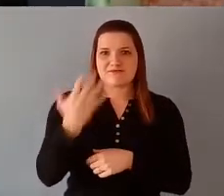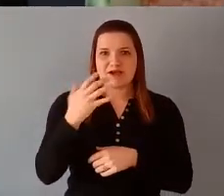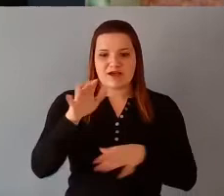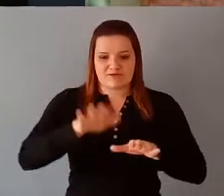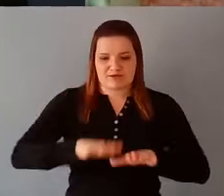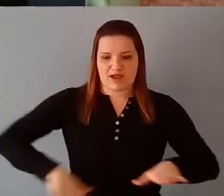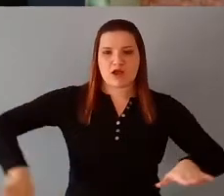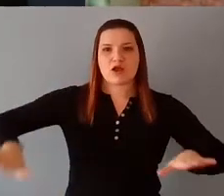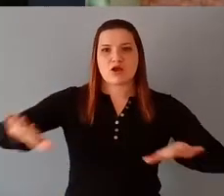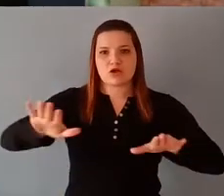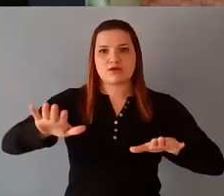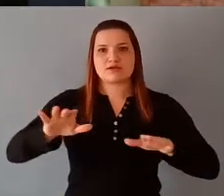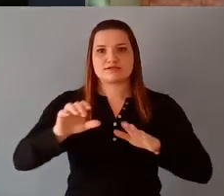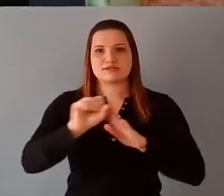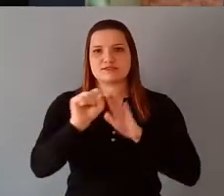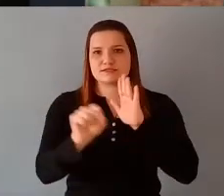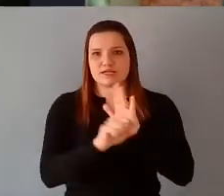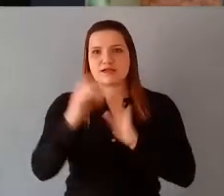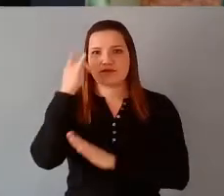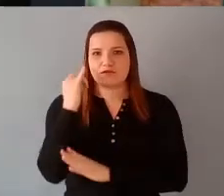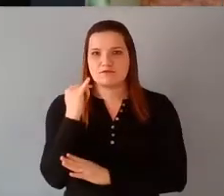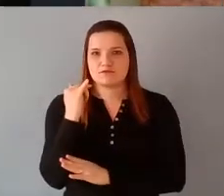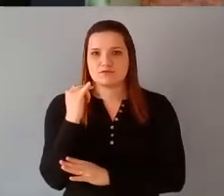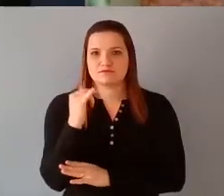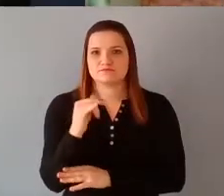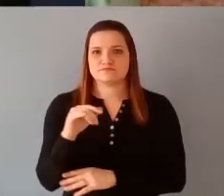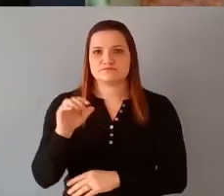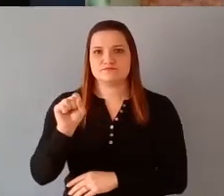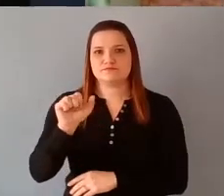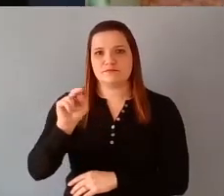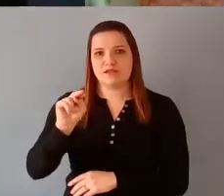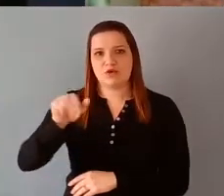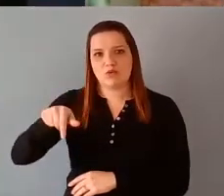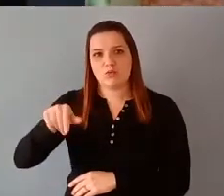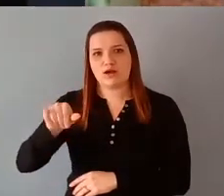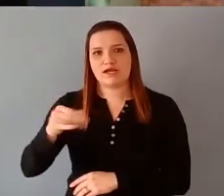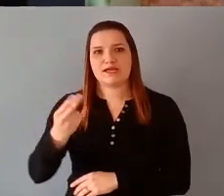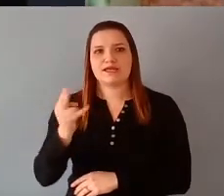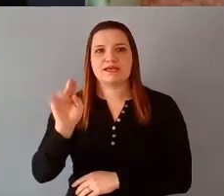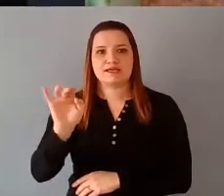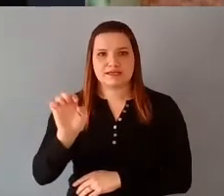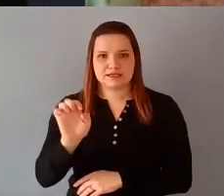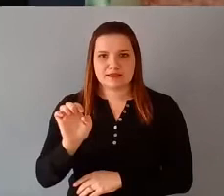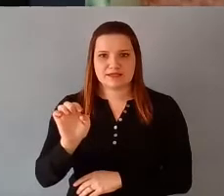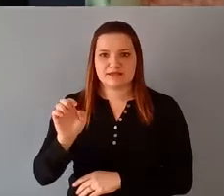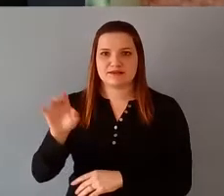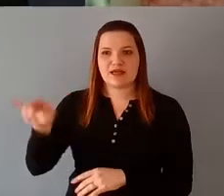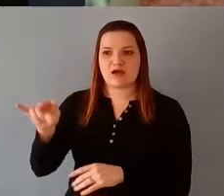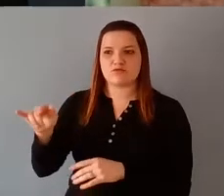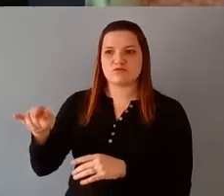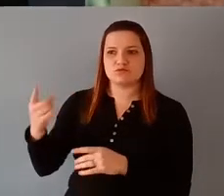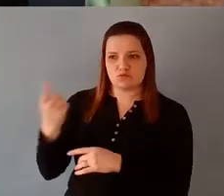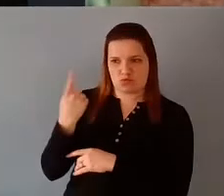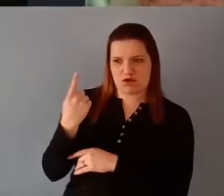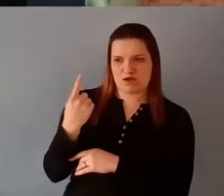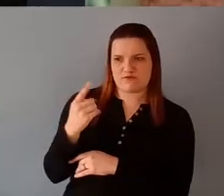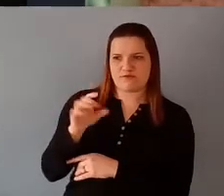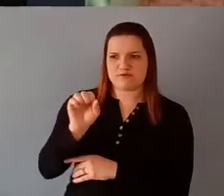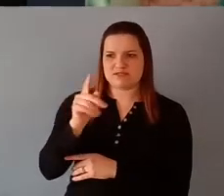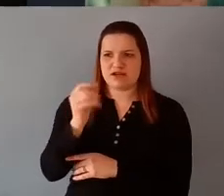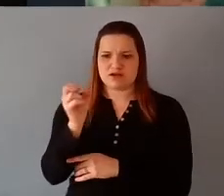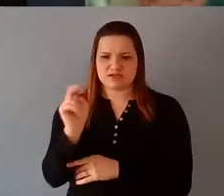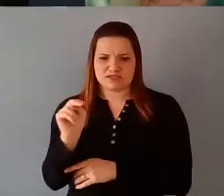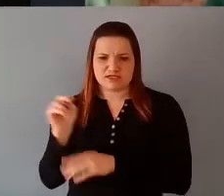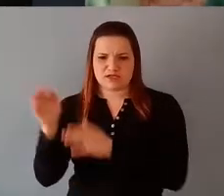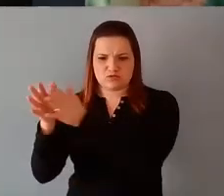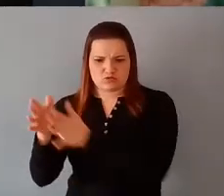state of California. The San Joaquin Valley region being one that stretches from Stockton to Bakersfield. There's 12 counties